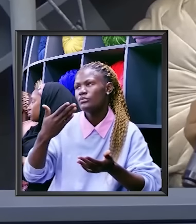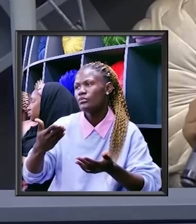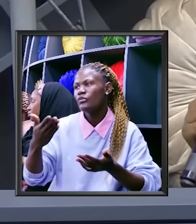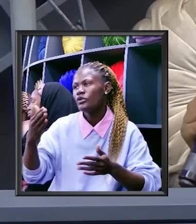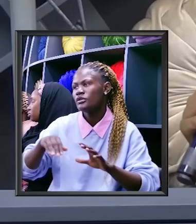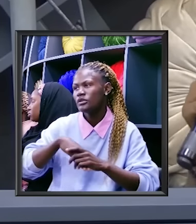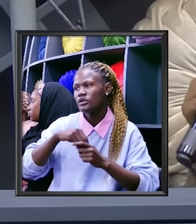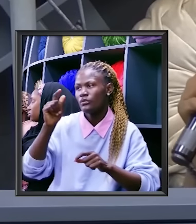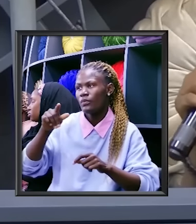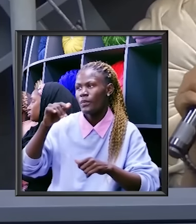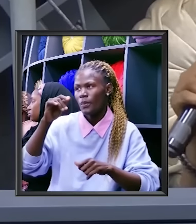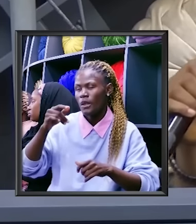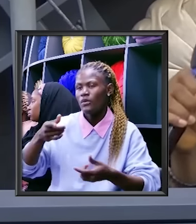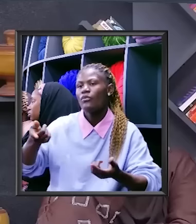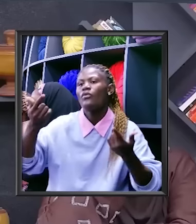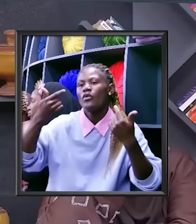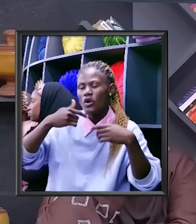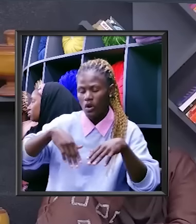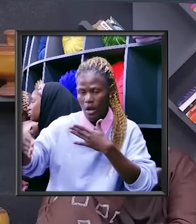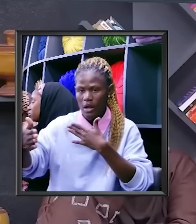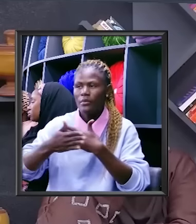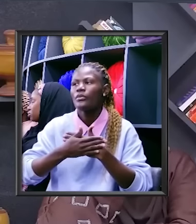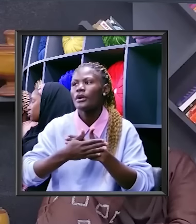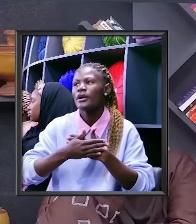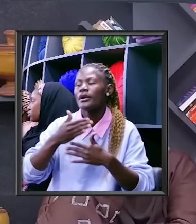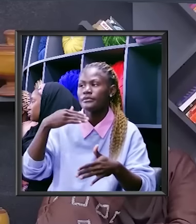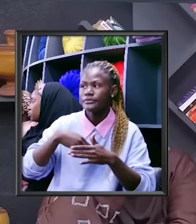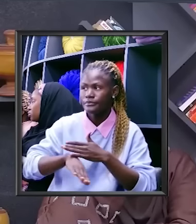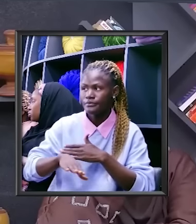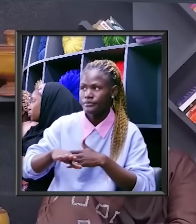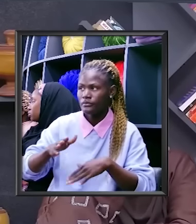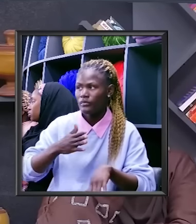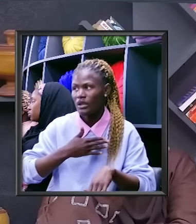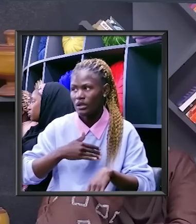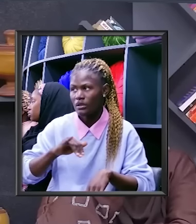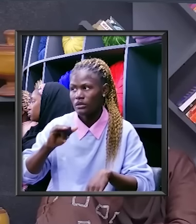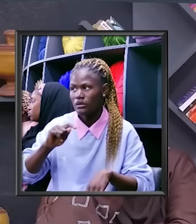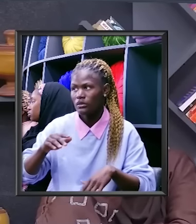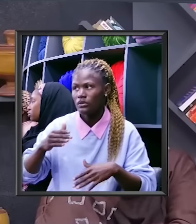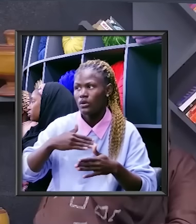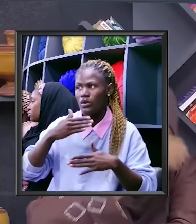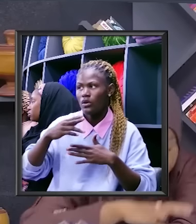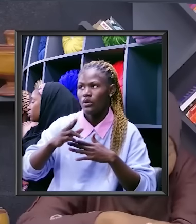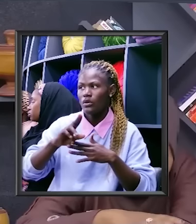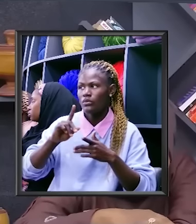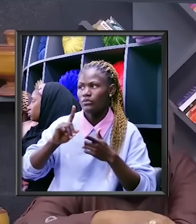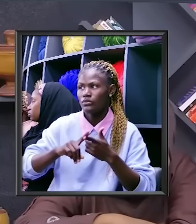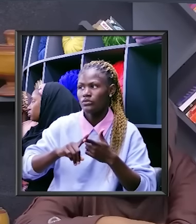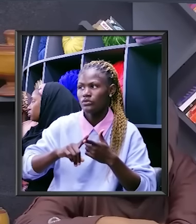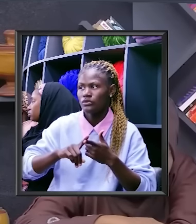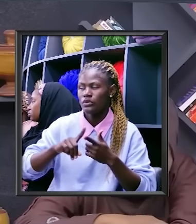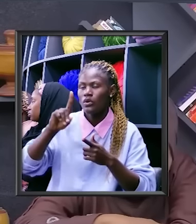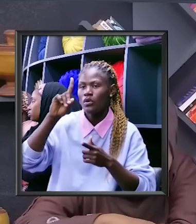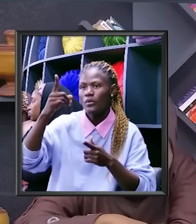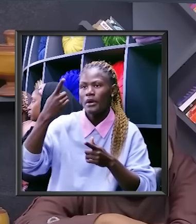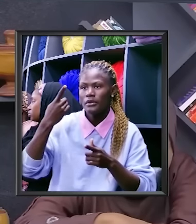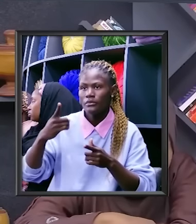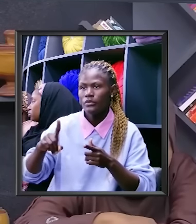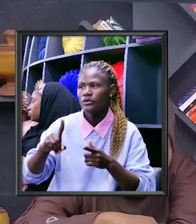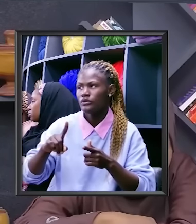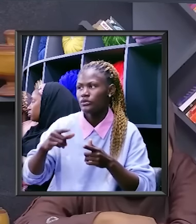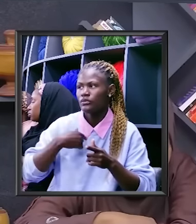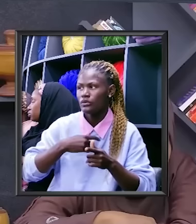out, now so you go take enter. And eventually, it took like a month plus or two, but the money came back. So